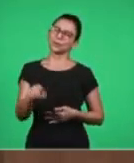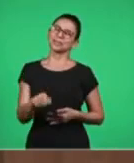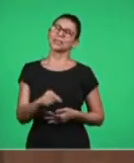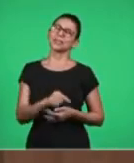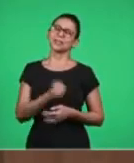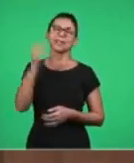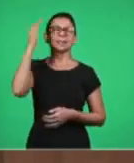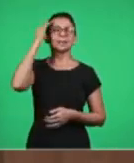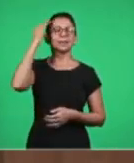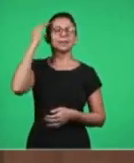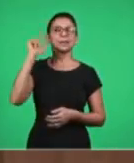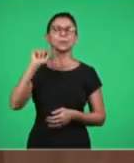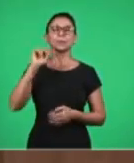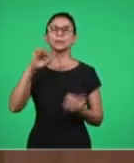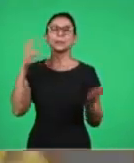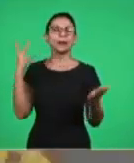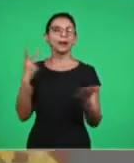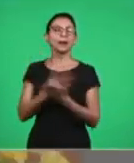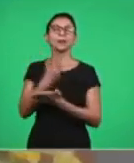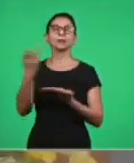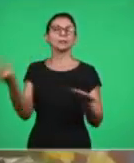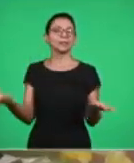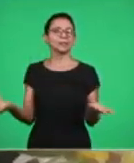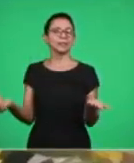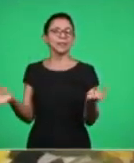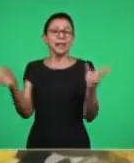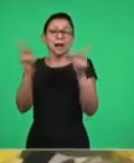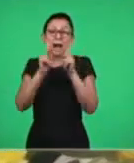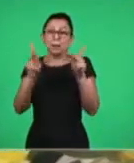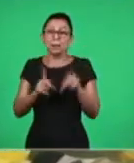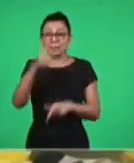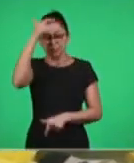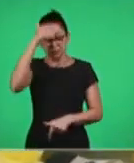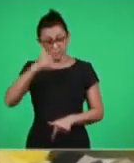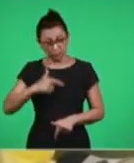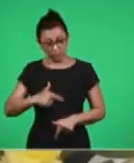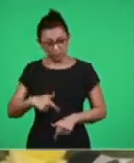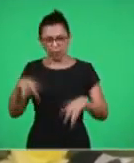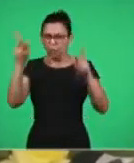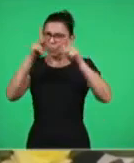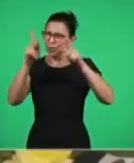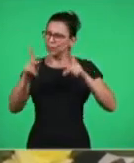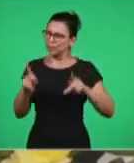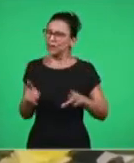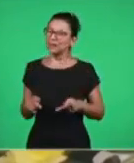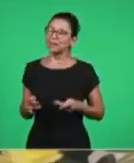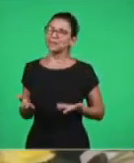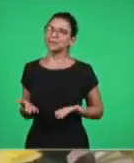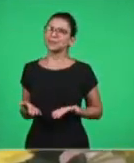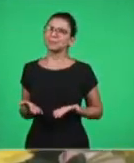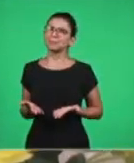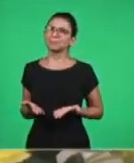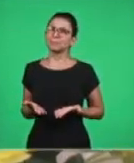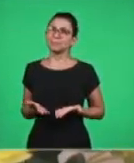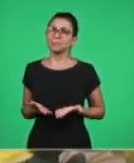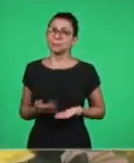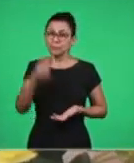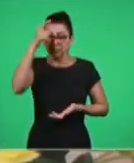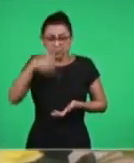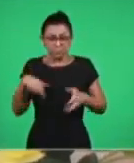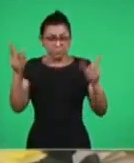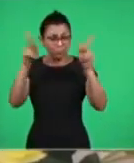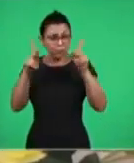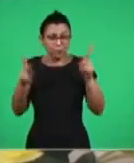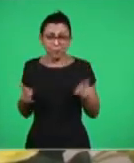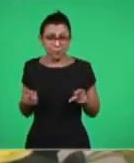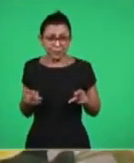knew what is happening, the peace that belongs to you. I am the peace. He came riding on that donkey. I'm the